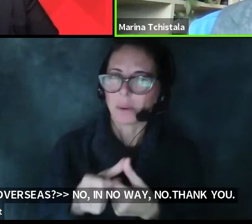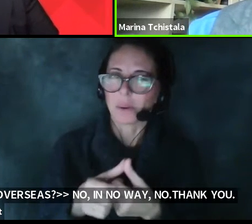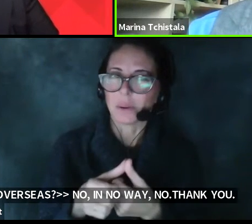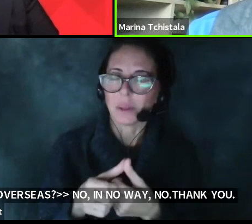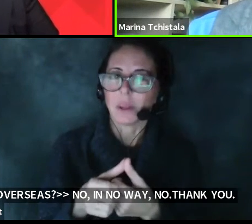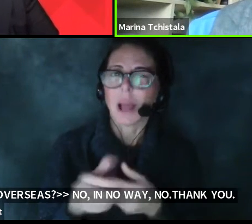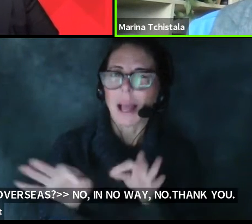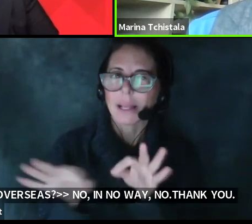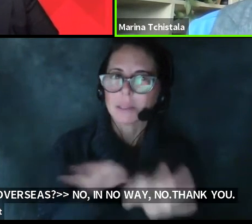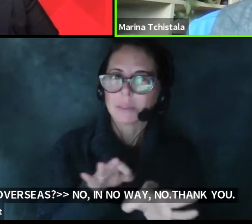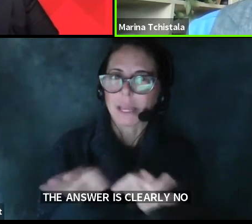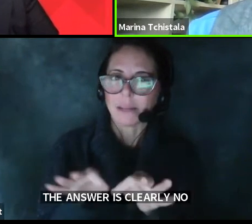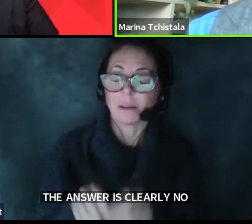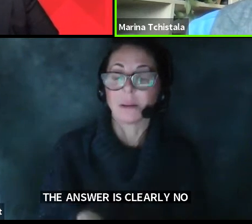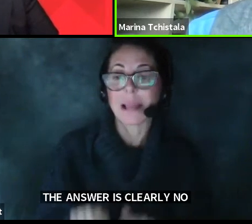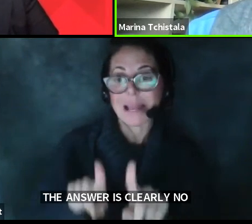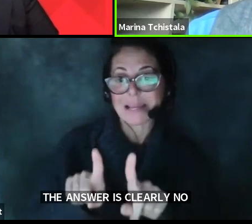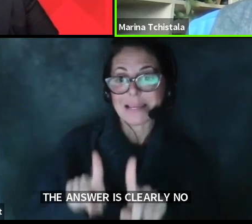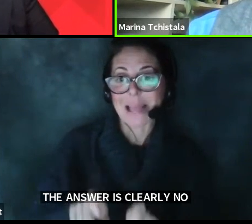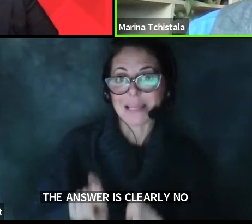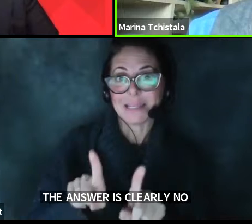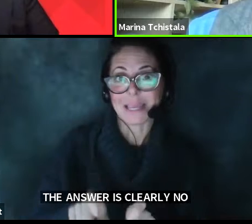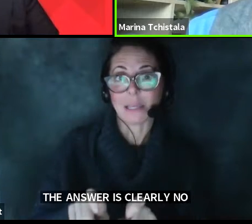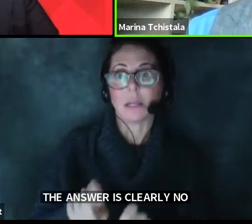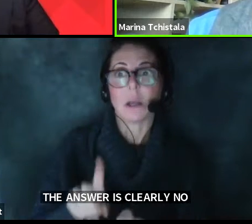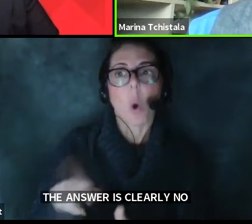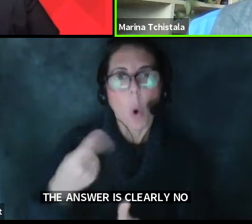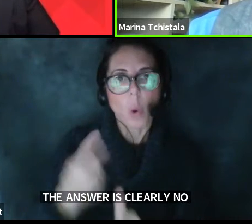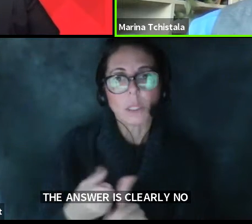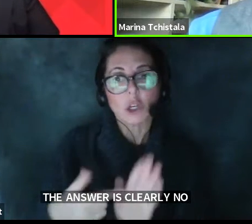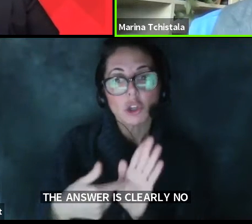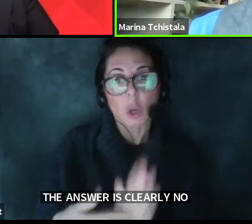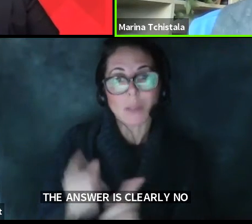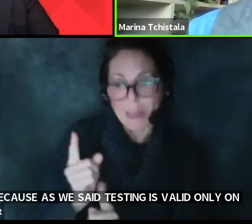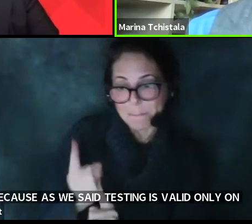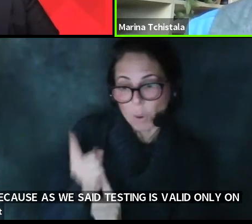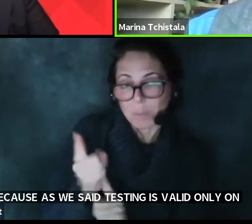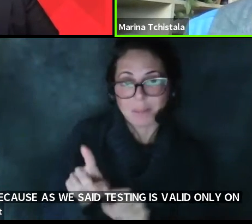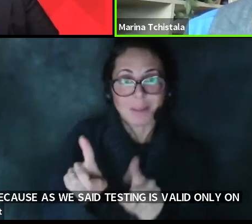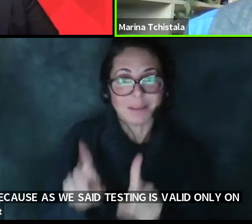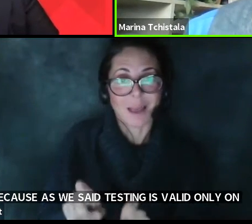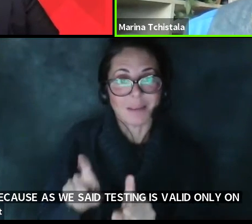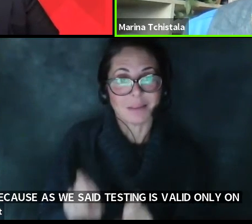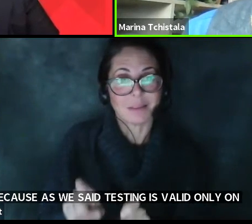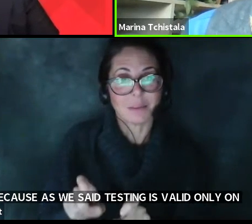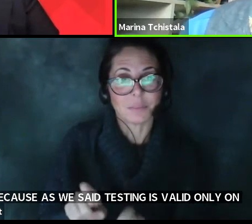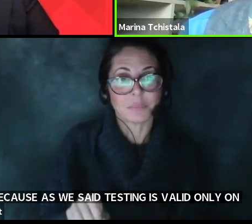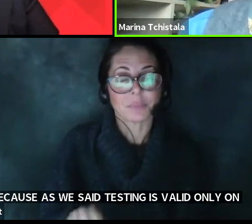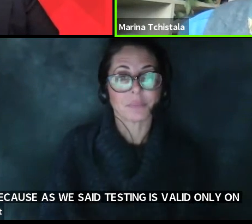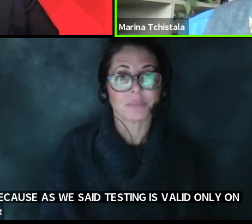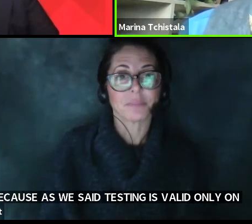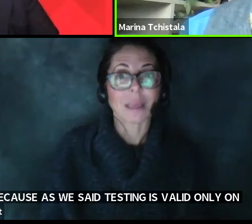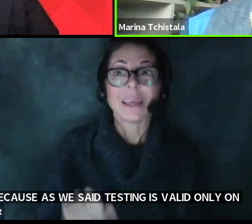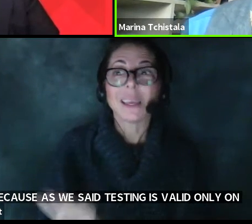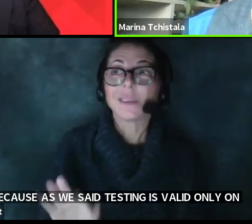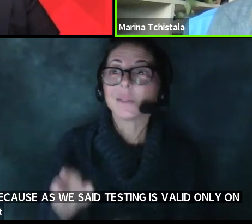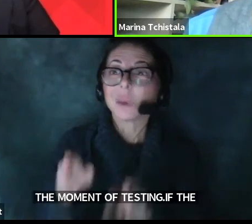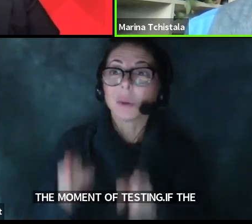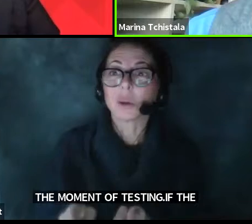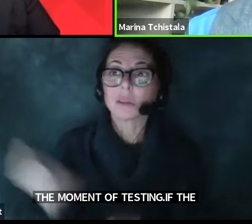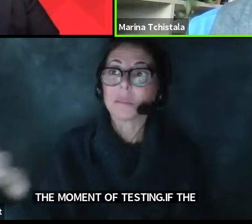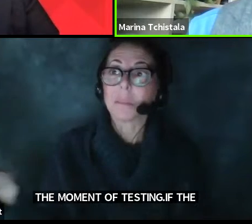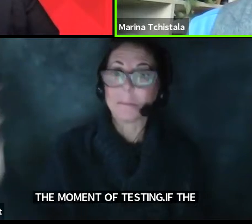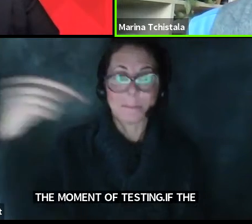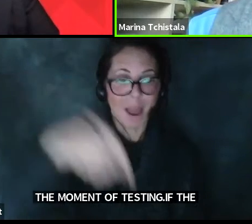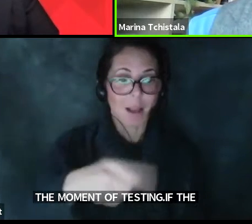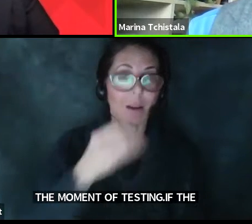is valid only on the moment of testing. If the person just returned from the country, they may